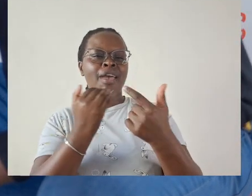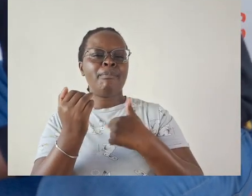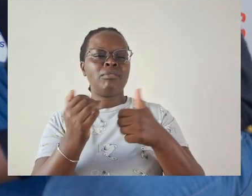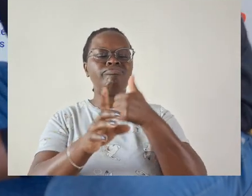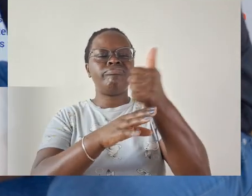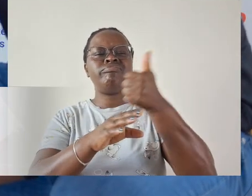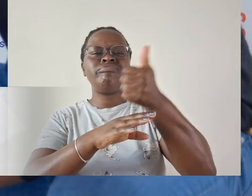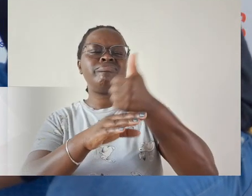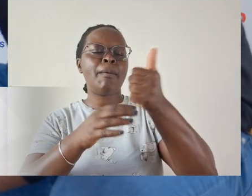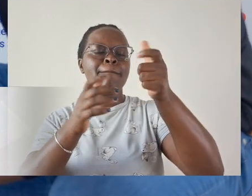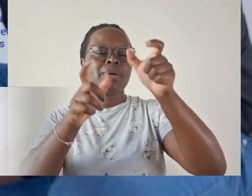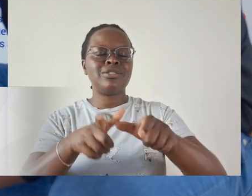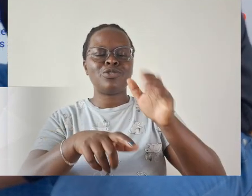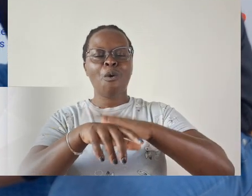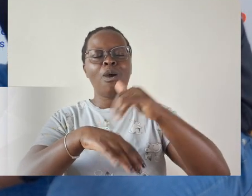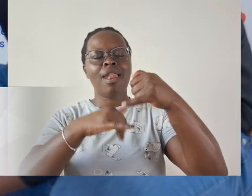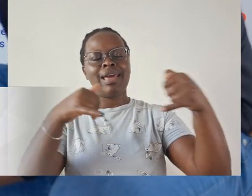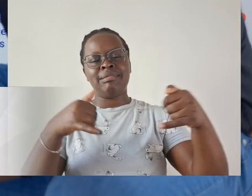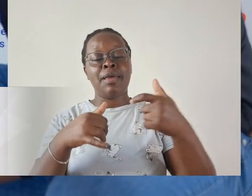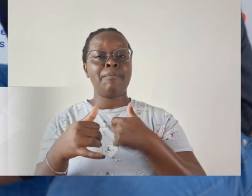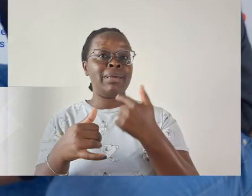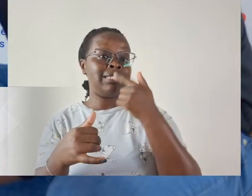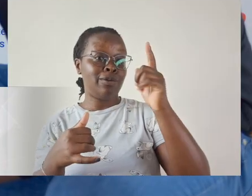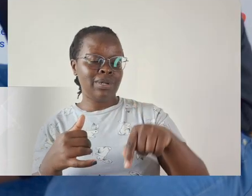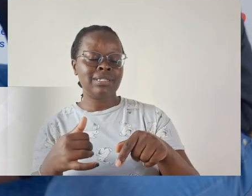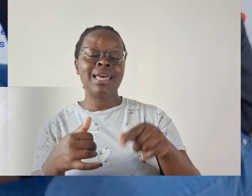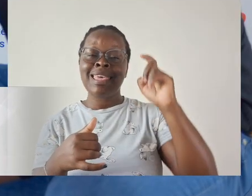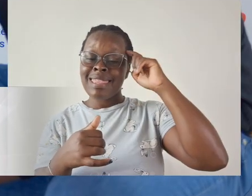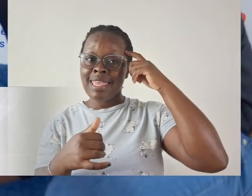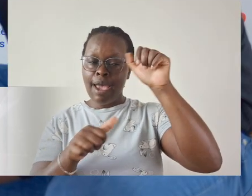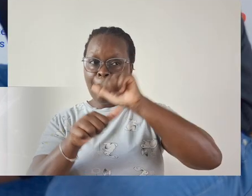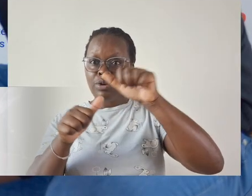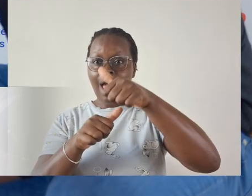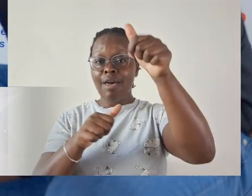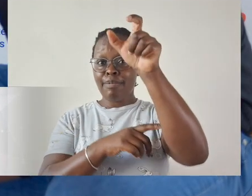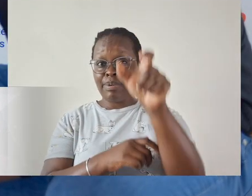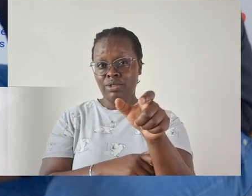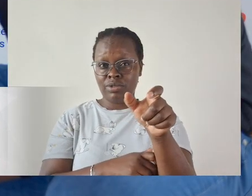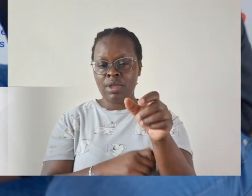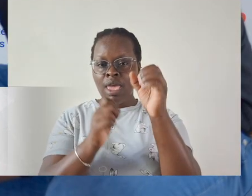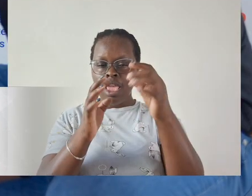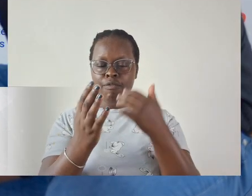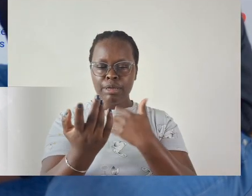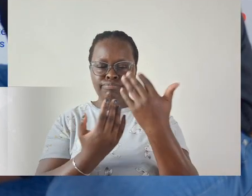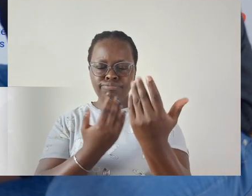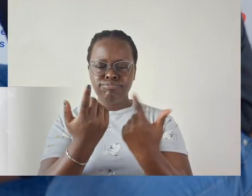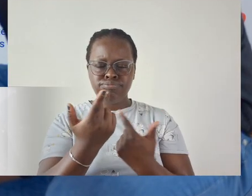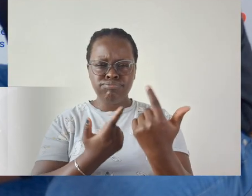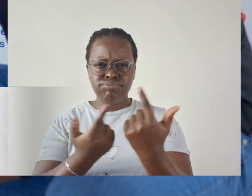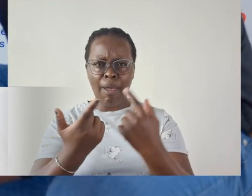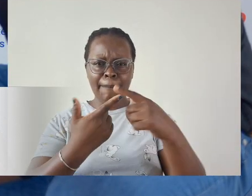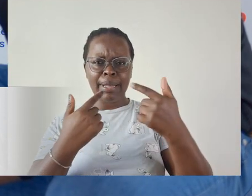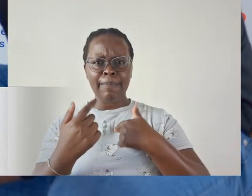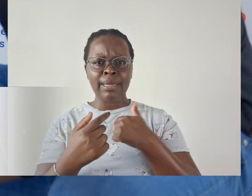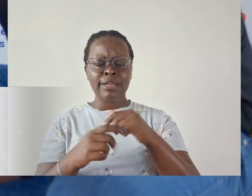now? I'll tell them, Manze, think about the other person. Try to put yourself in the feet or in the shoe